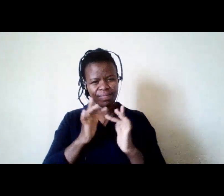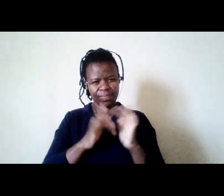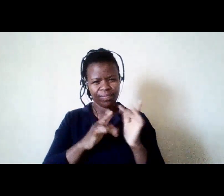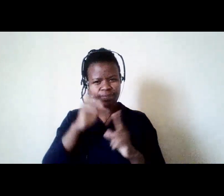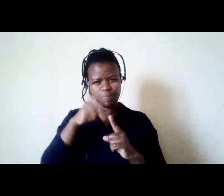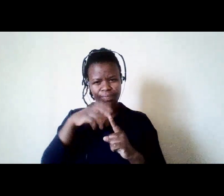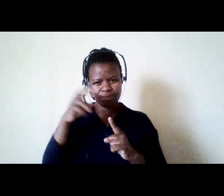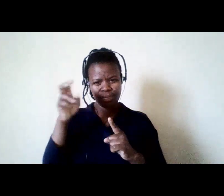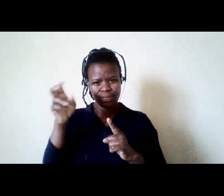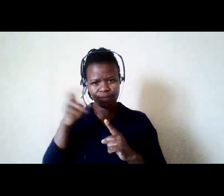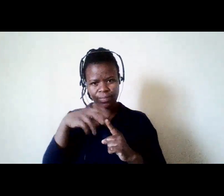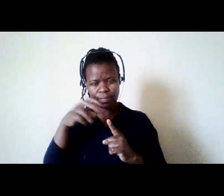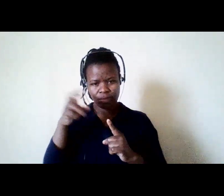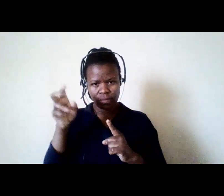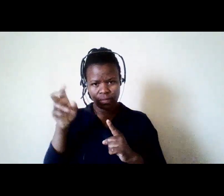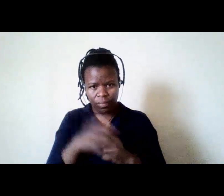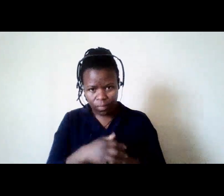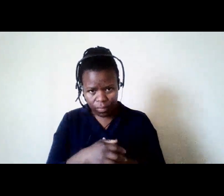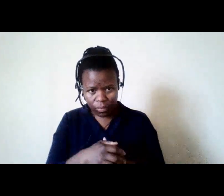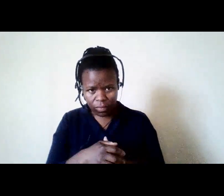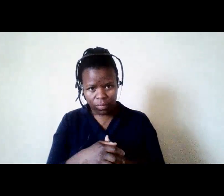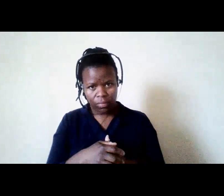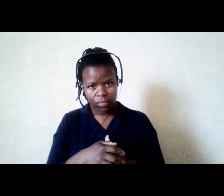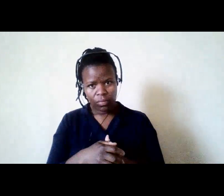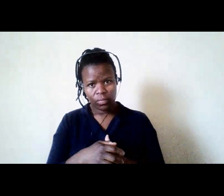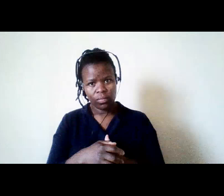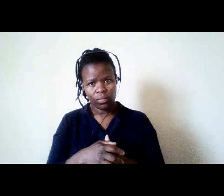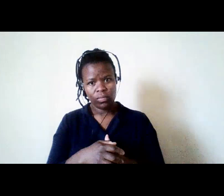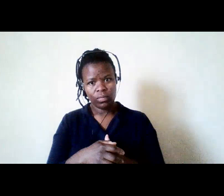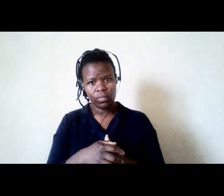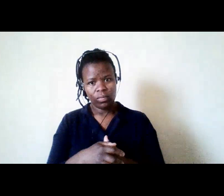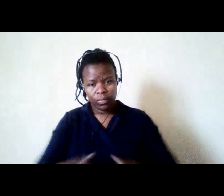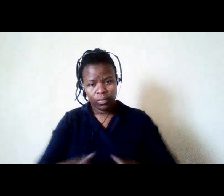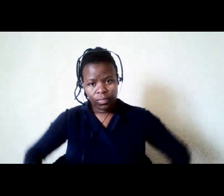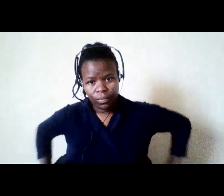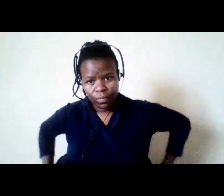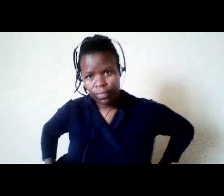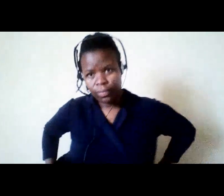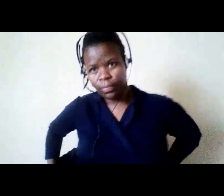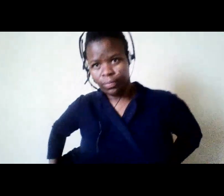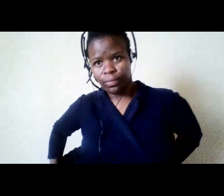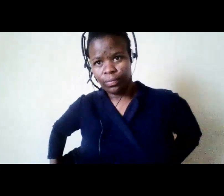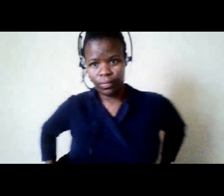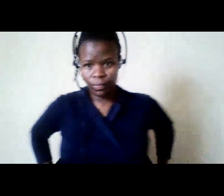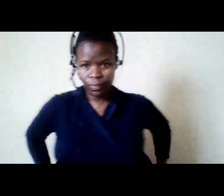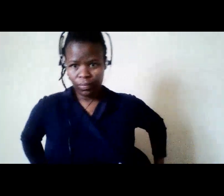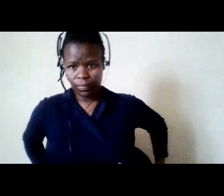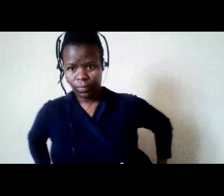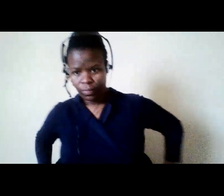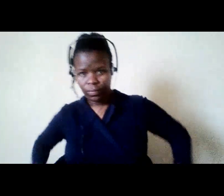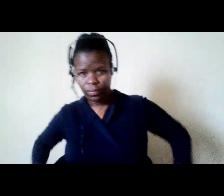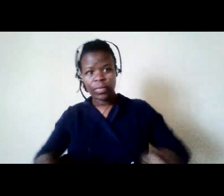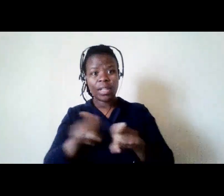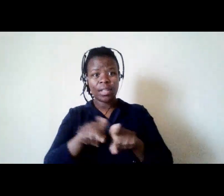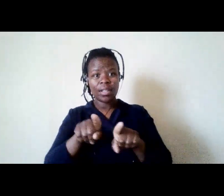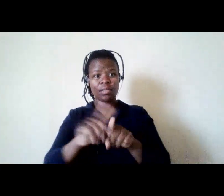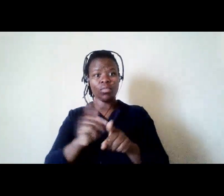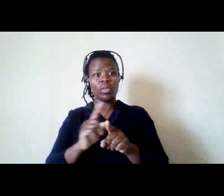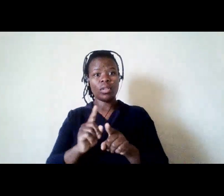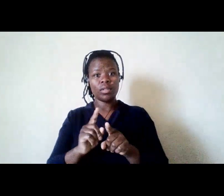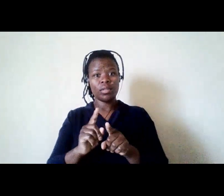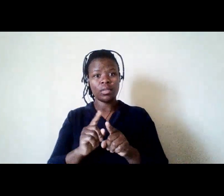DEI is lowering the standards. That's what they called it. And that's a common theme we hear when we talk about disability. If you talk about inclusion of